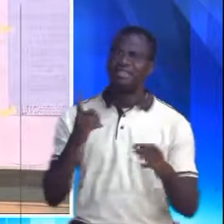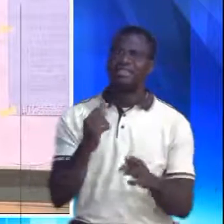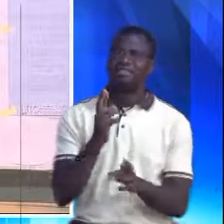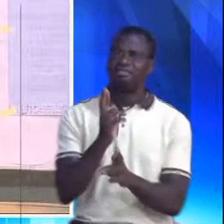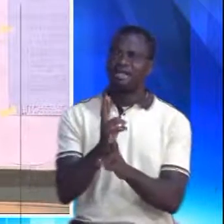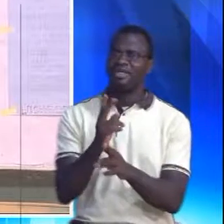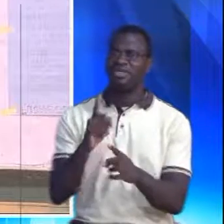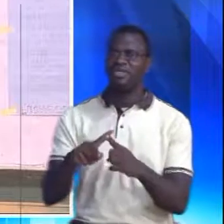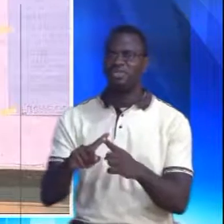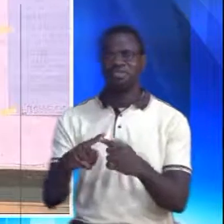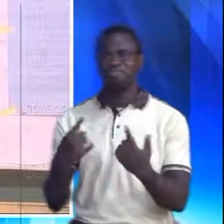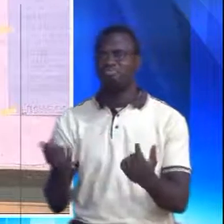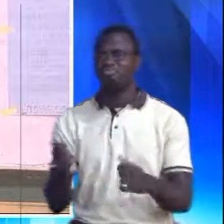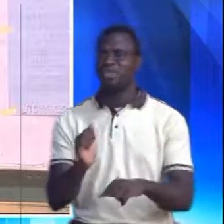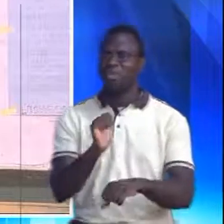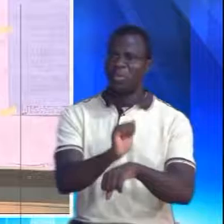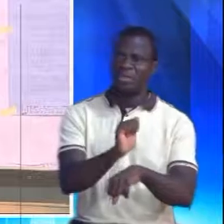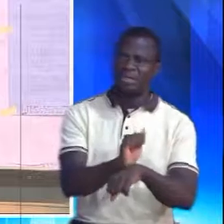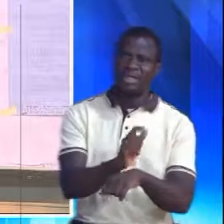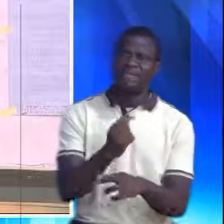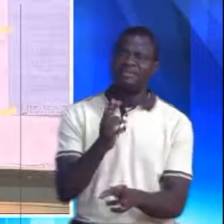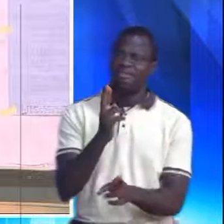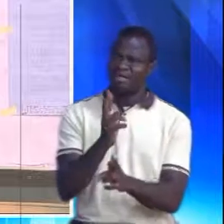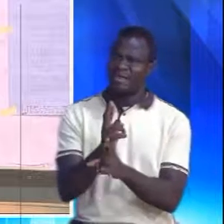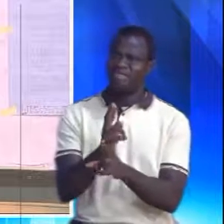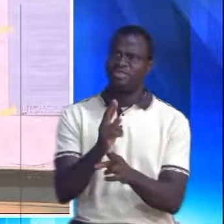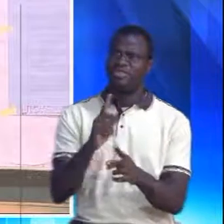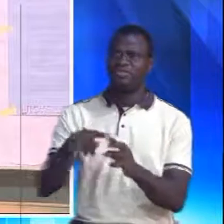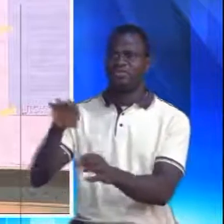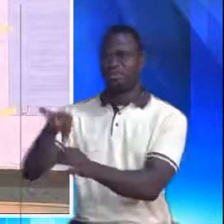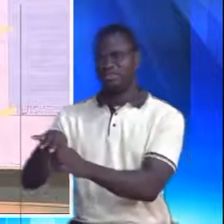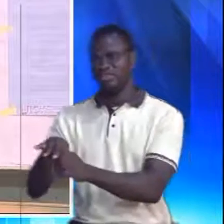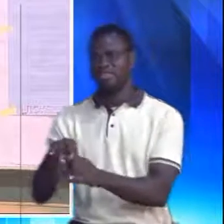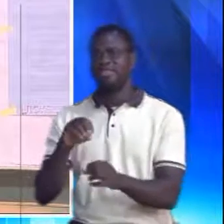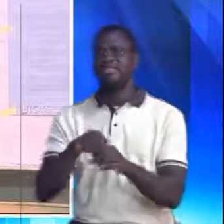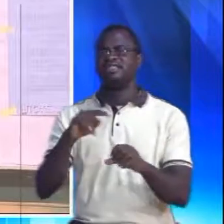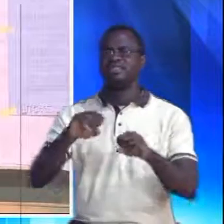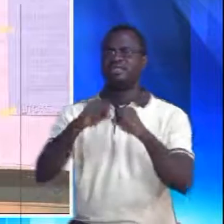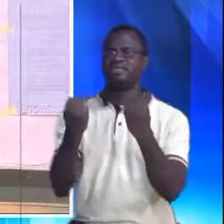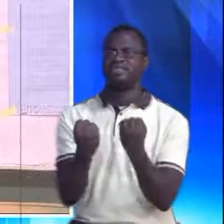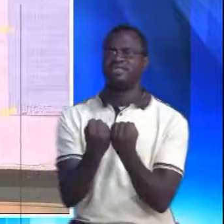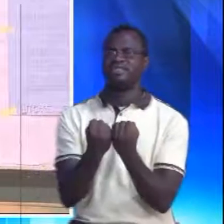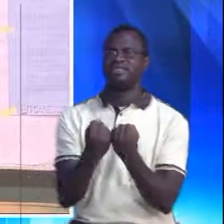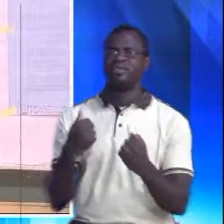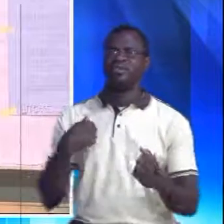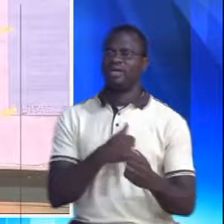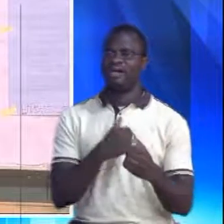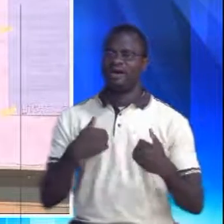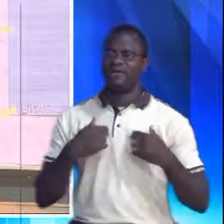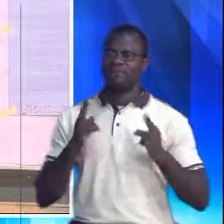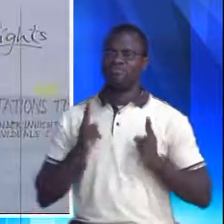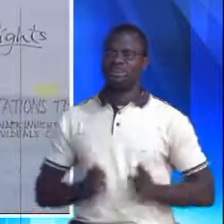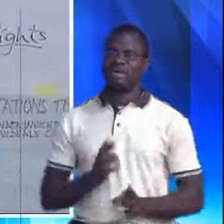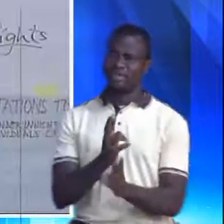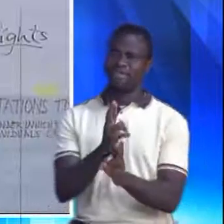What are those limitations to human rights? What is the limit to which I can claim my rights? What is the level to which I can assign